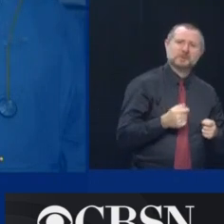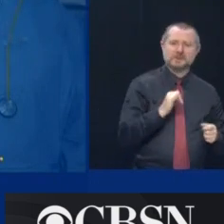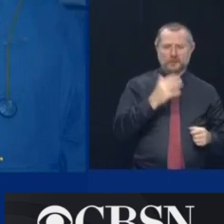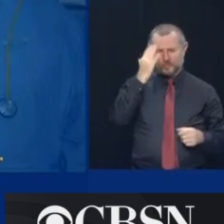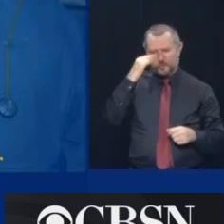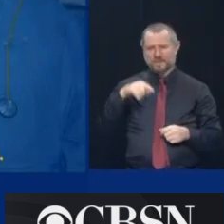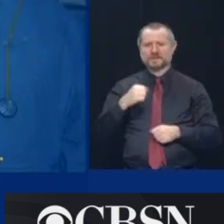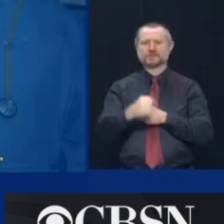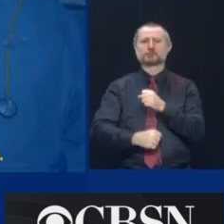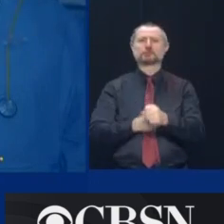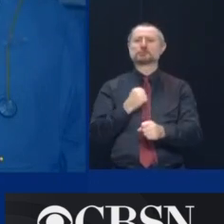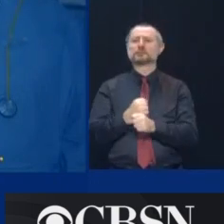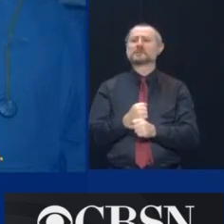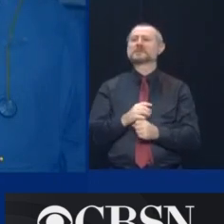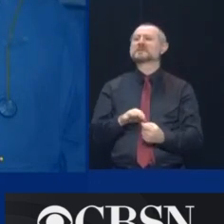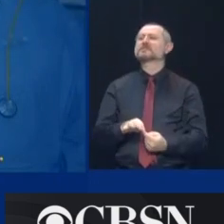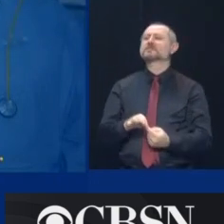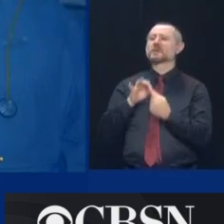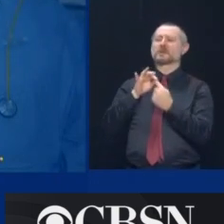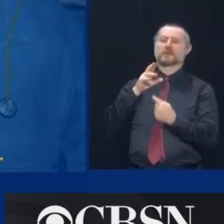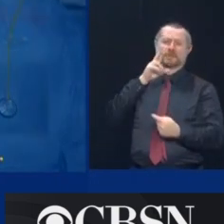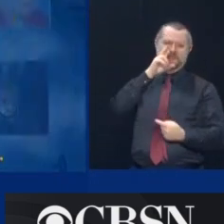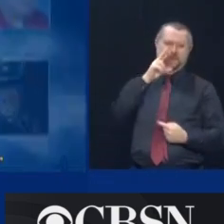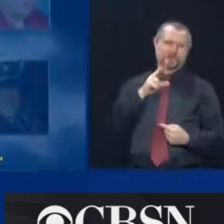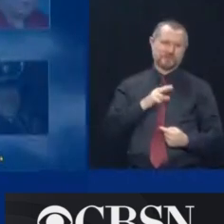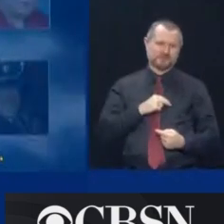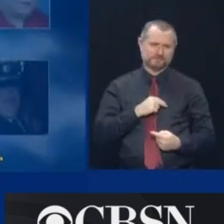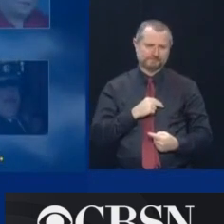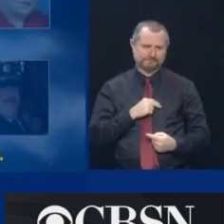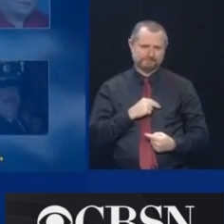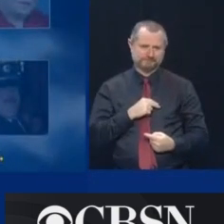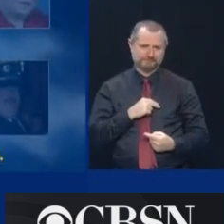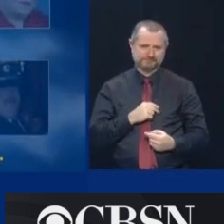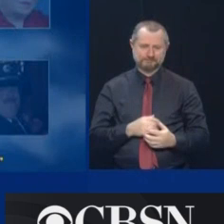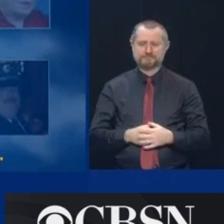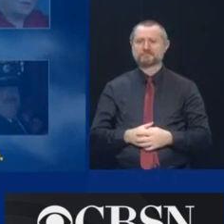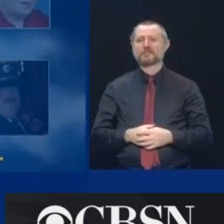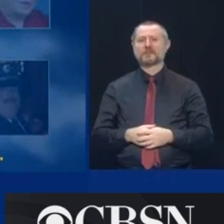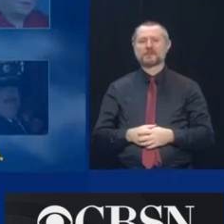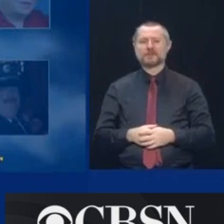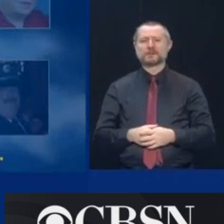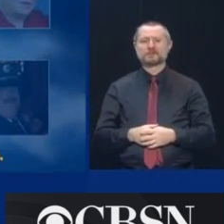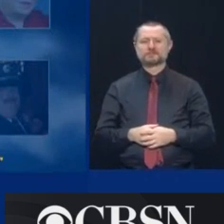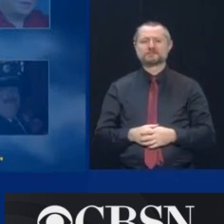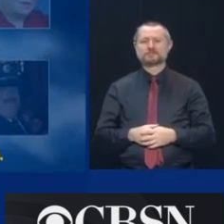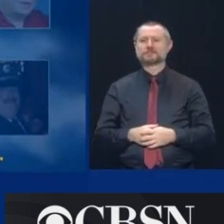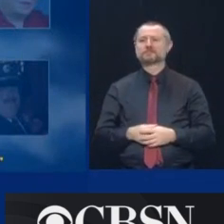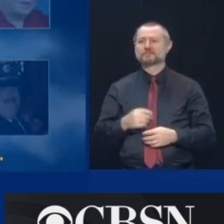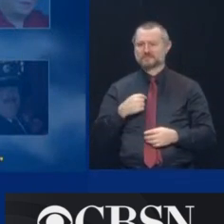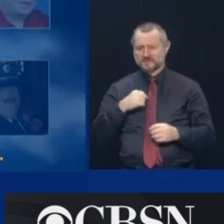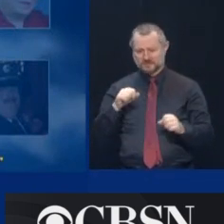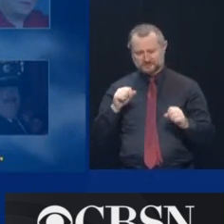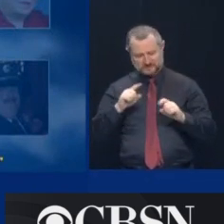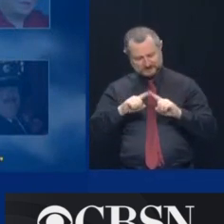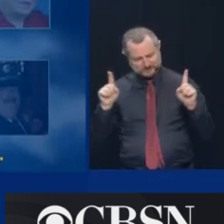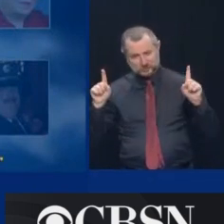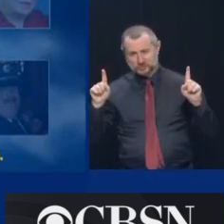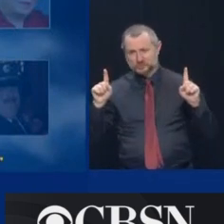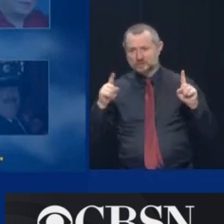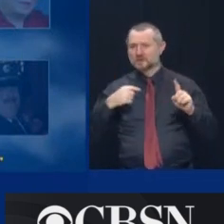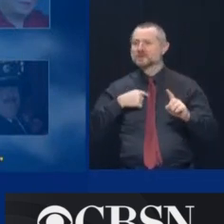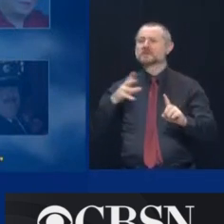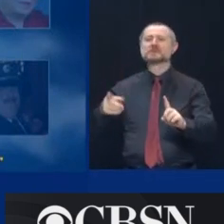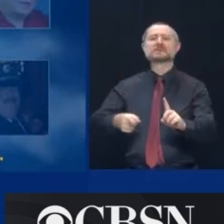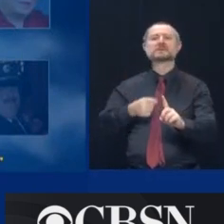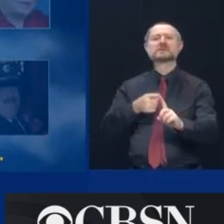And for that special Thanksgiving, yes, the celebration is different. But it is special. And it